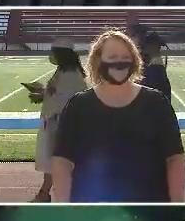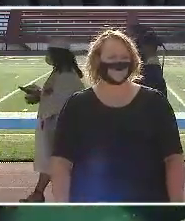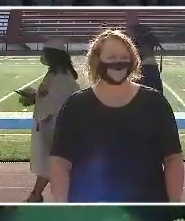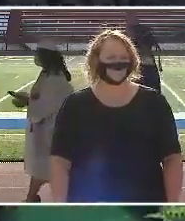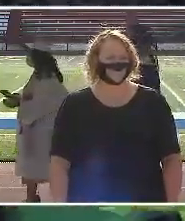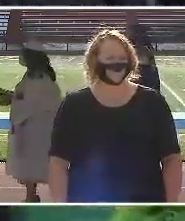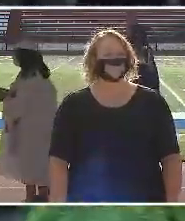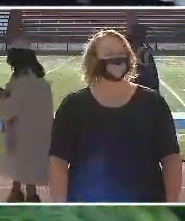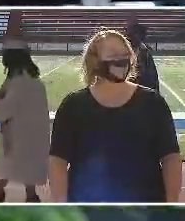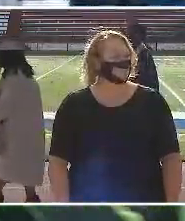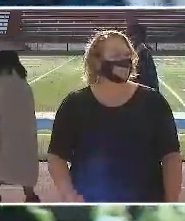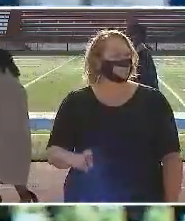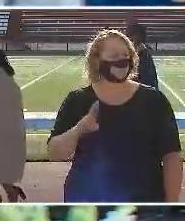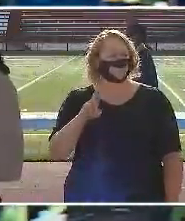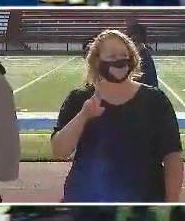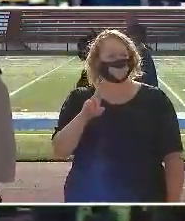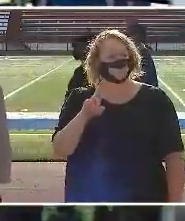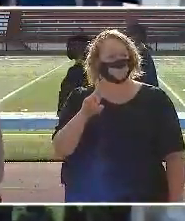Lono Tua.